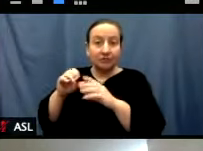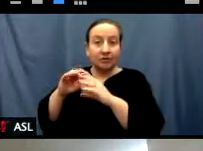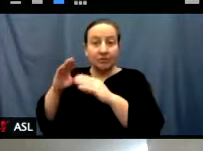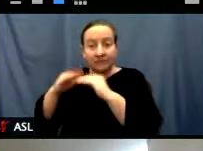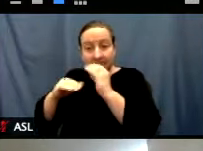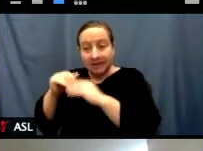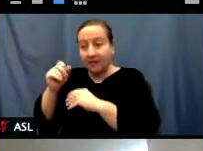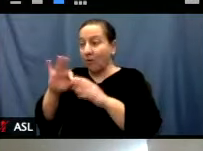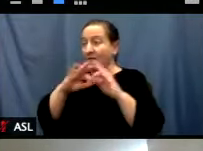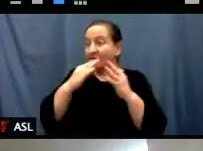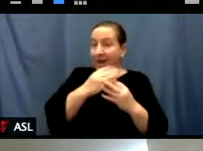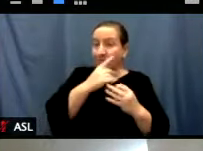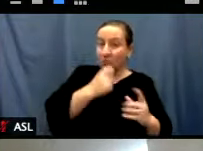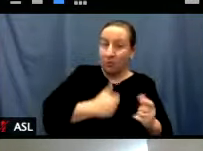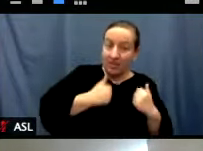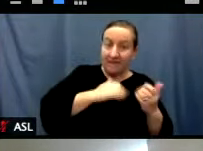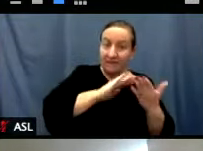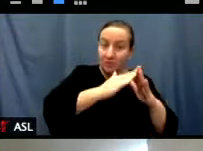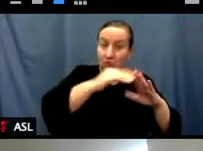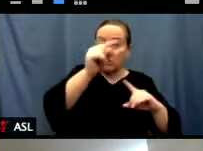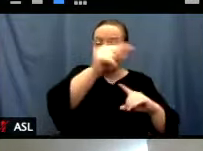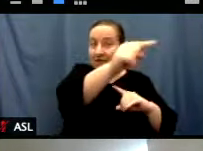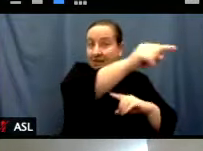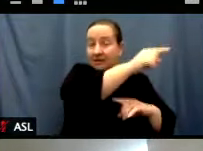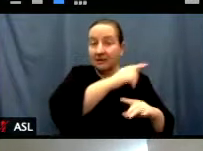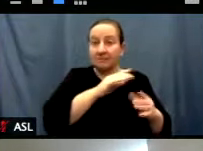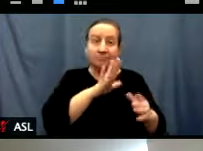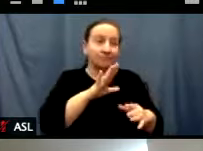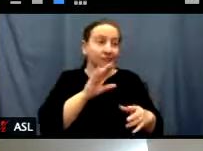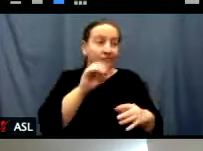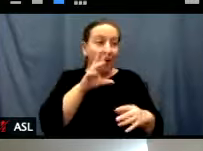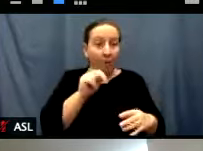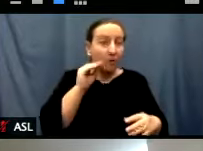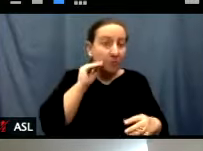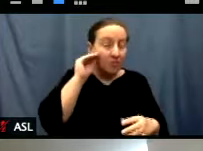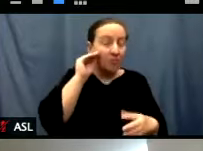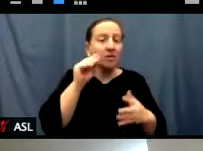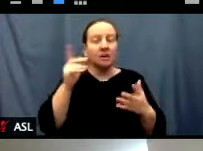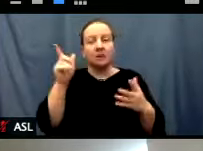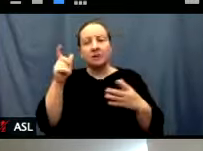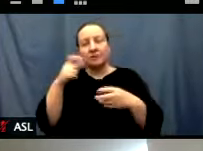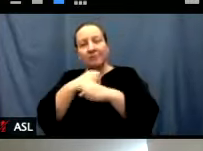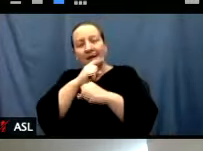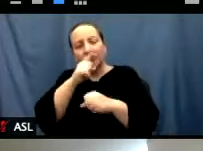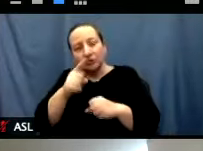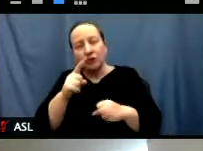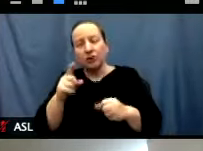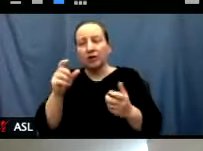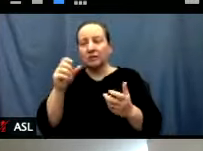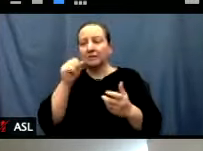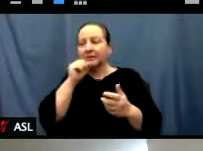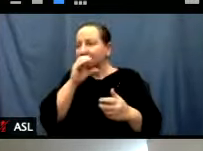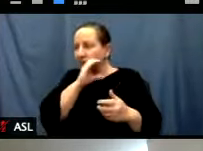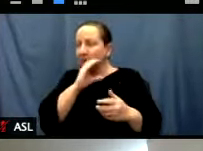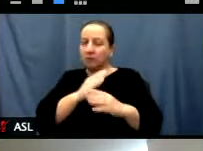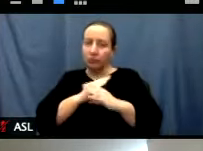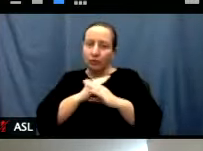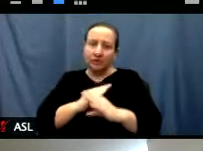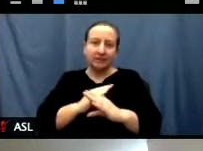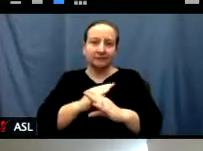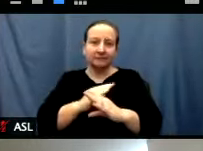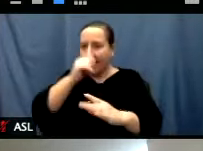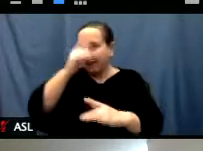the community, to really all do our part to make sure that seniors in Colorado are protected from